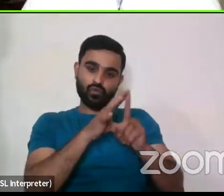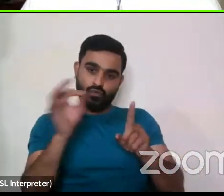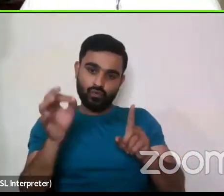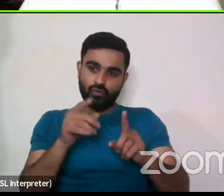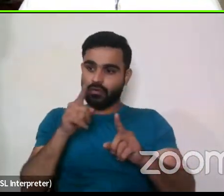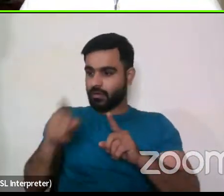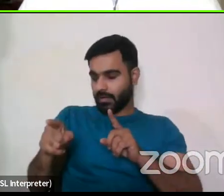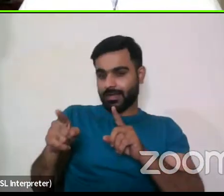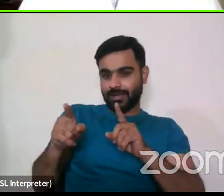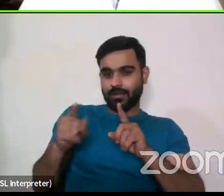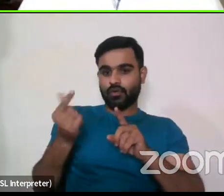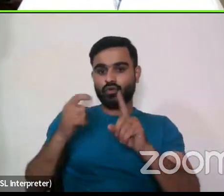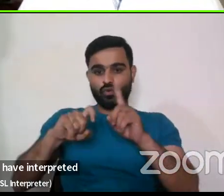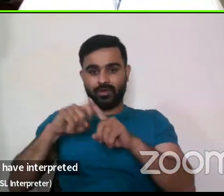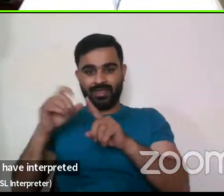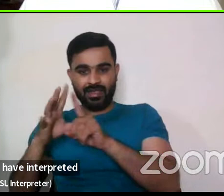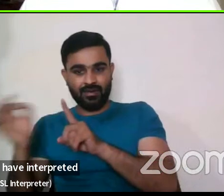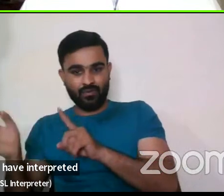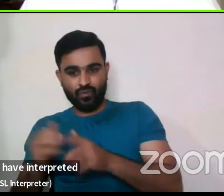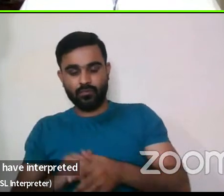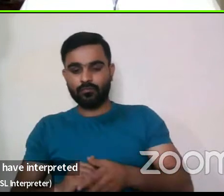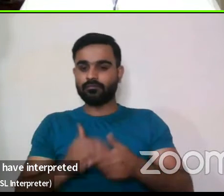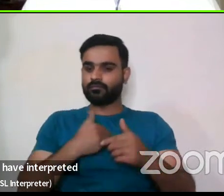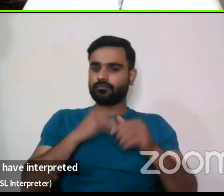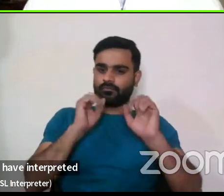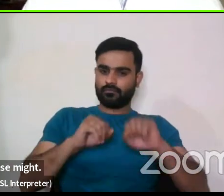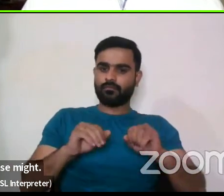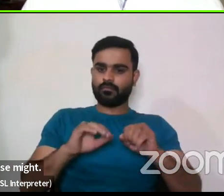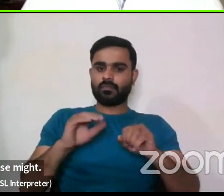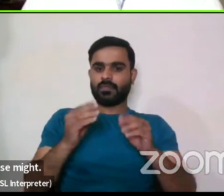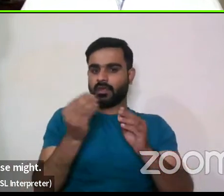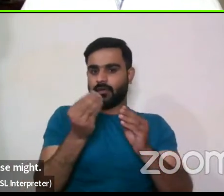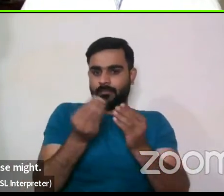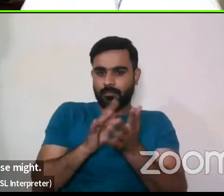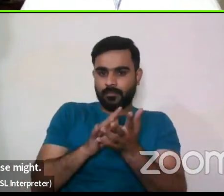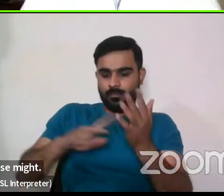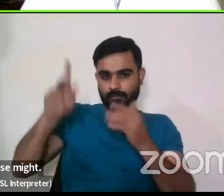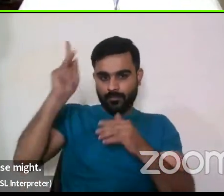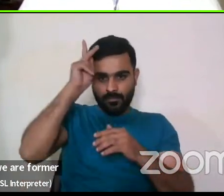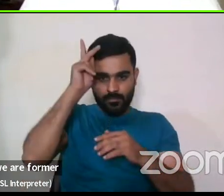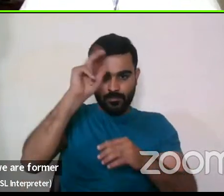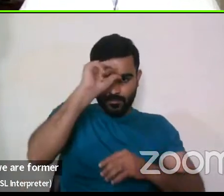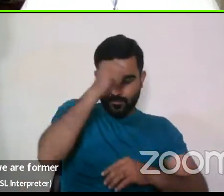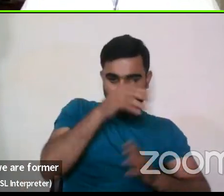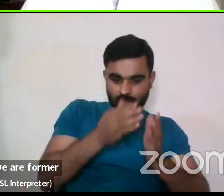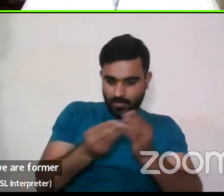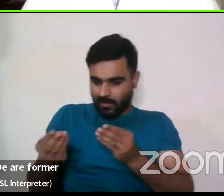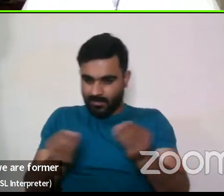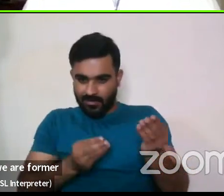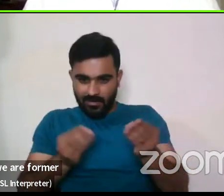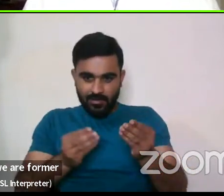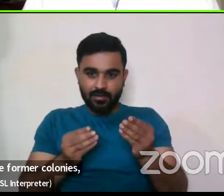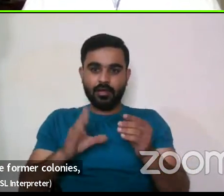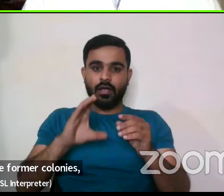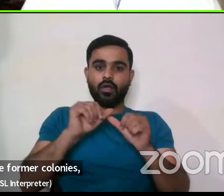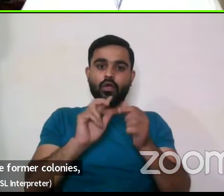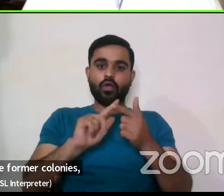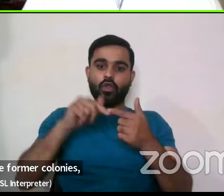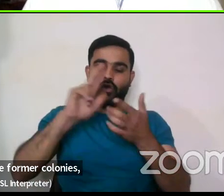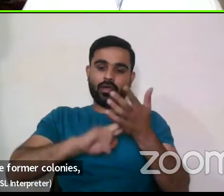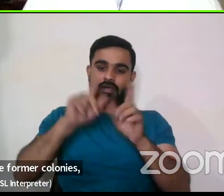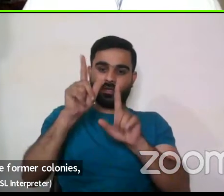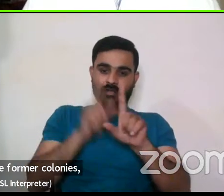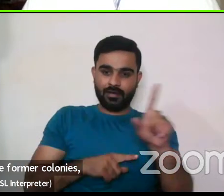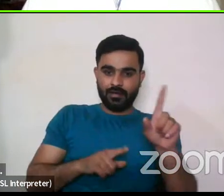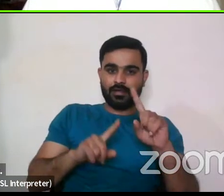UK is doing. But because we are former colonies, both Pakistan and India, we have this colonial tendency to think